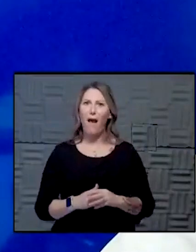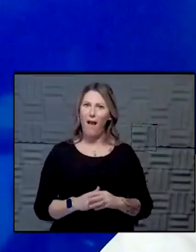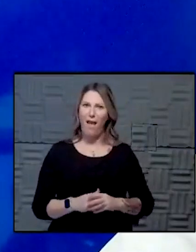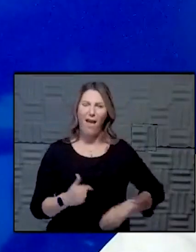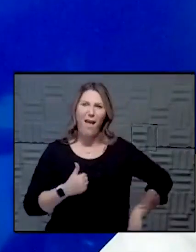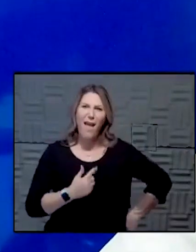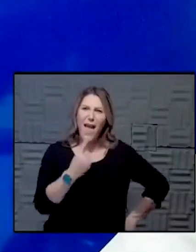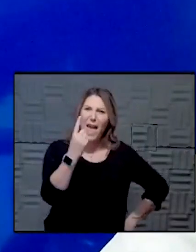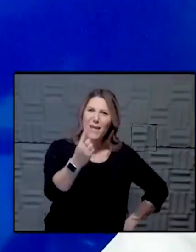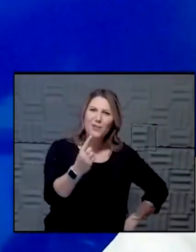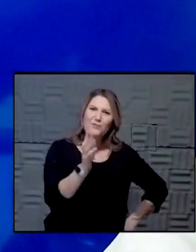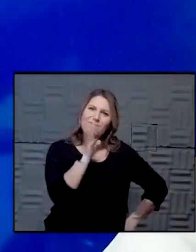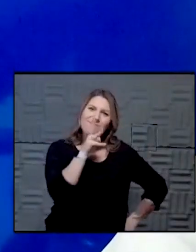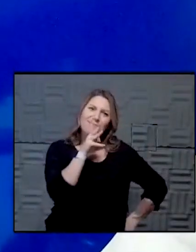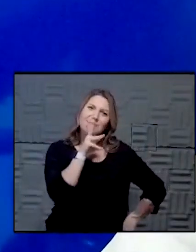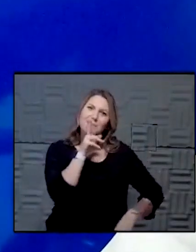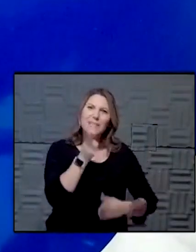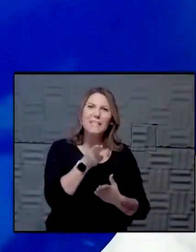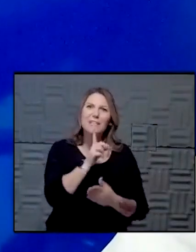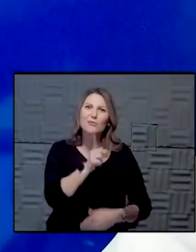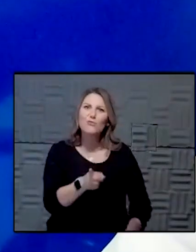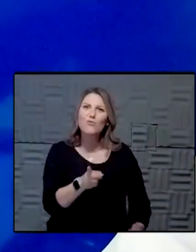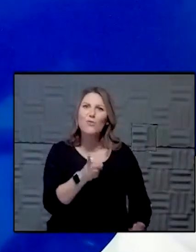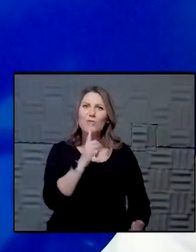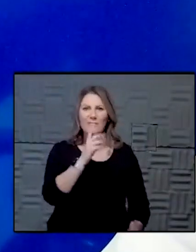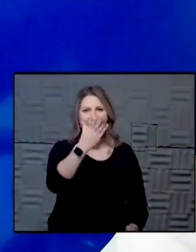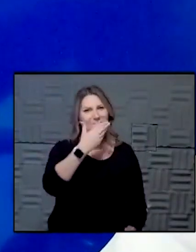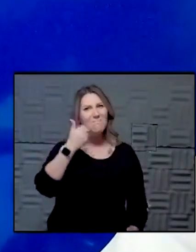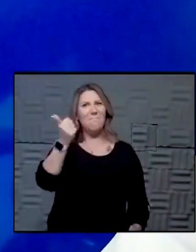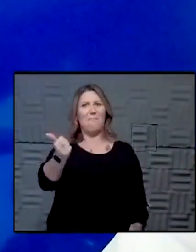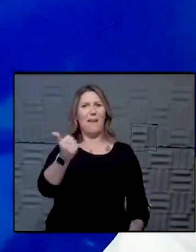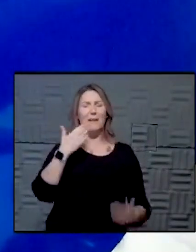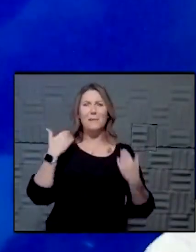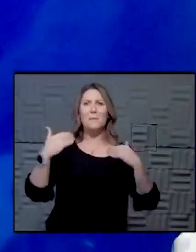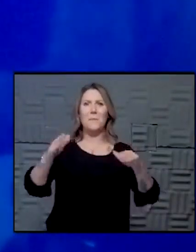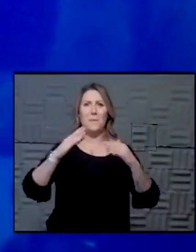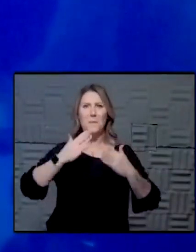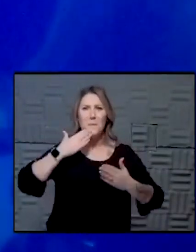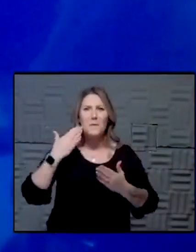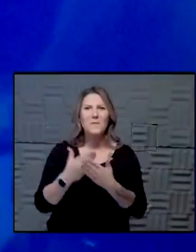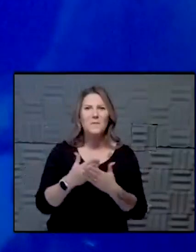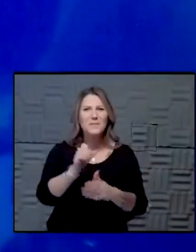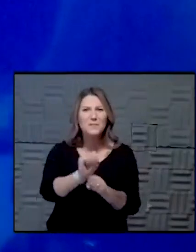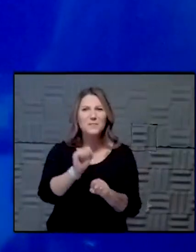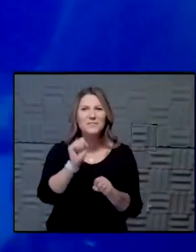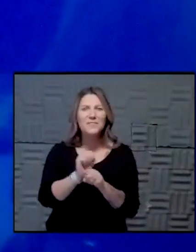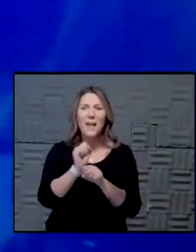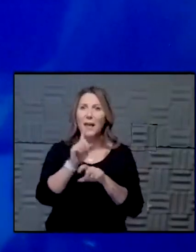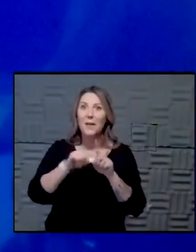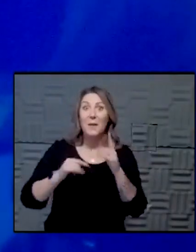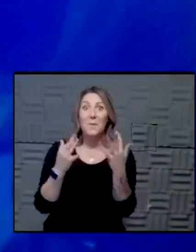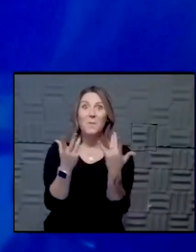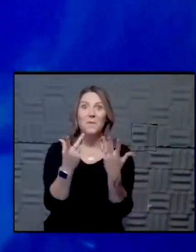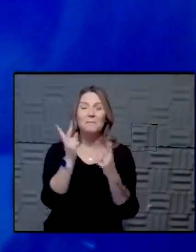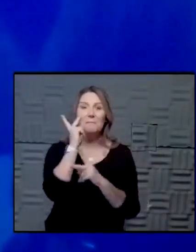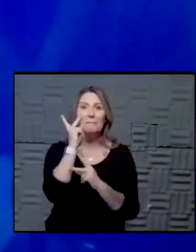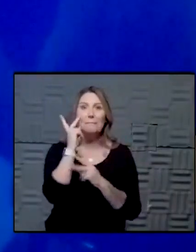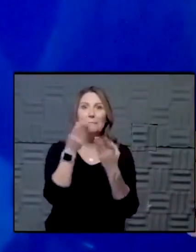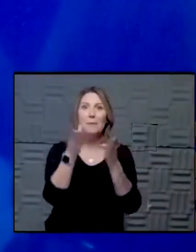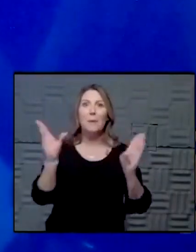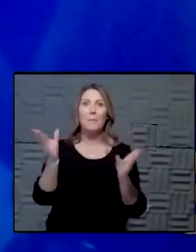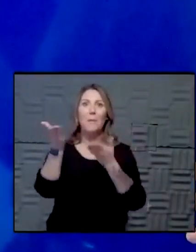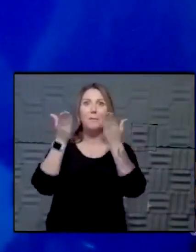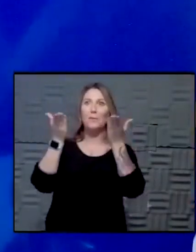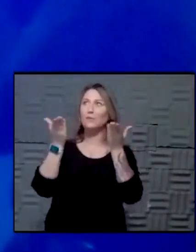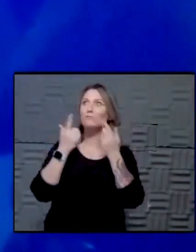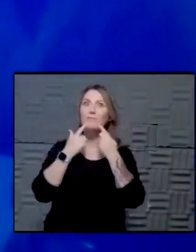guys speak in truth here. This is the best. You've got it. Well Great done. insight, yeah. I can't wait to see the public service announcement. For those of you who are a part of this program